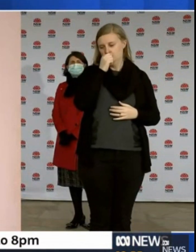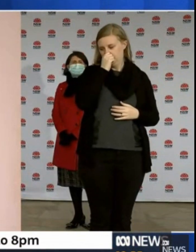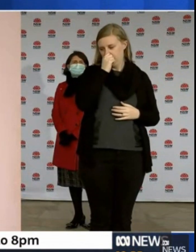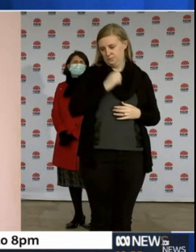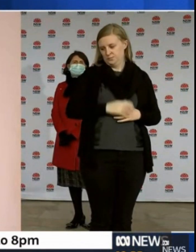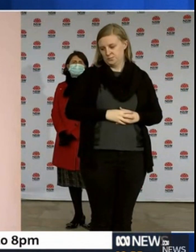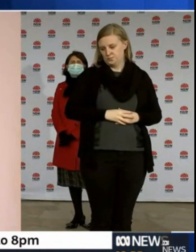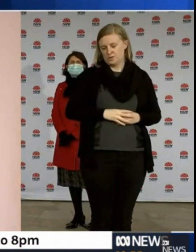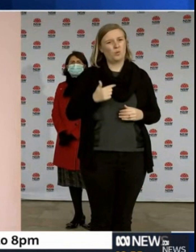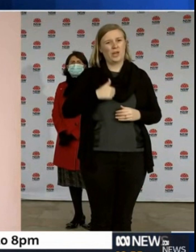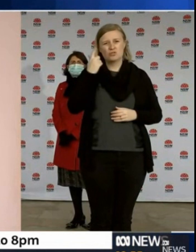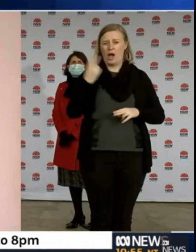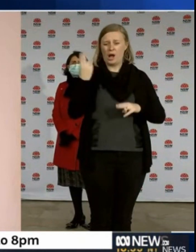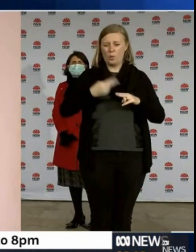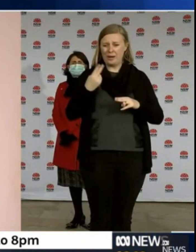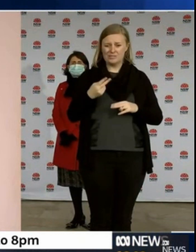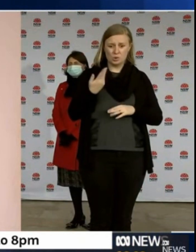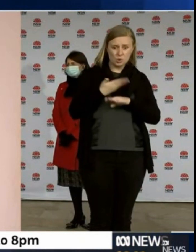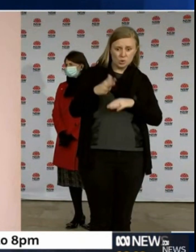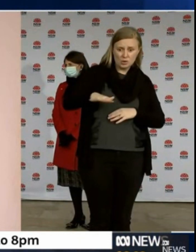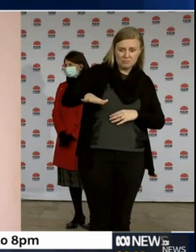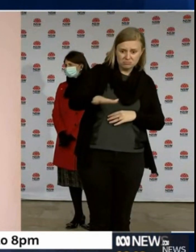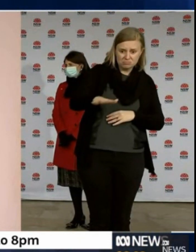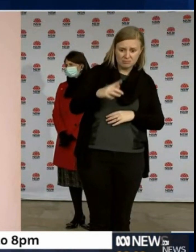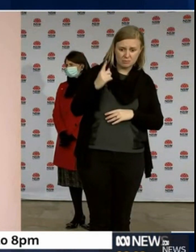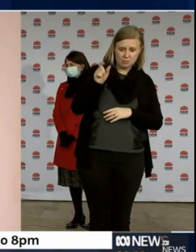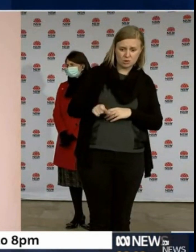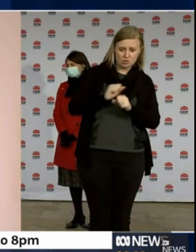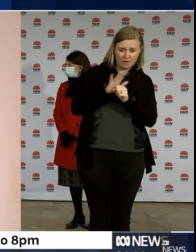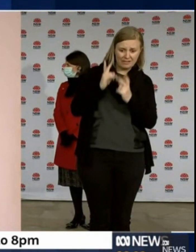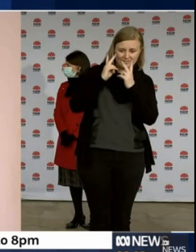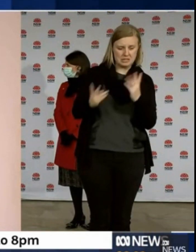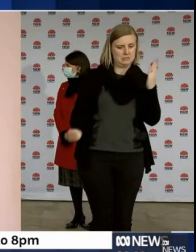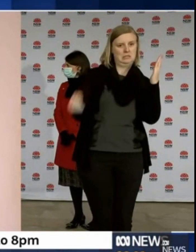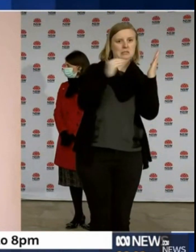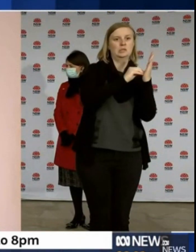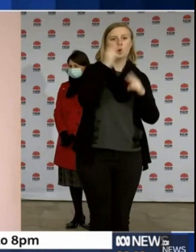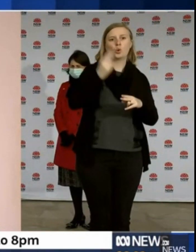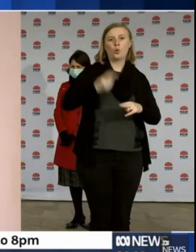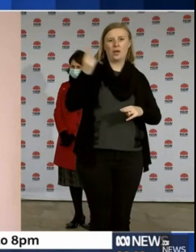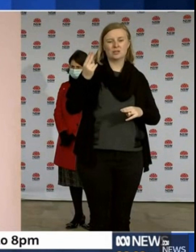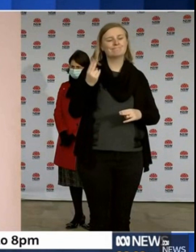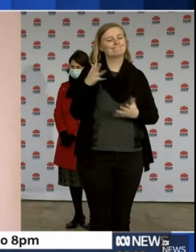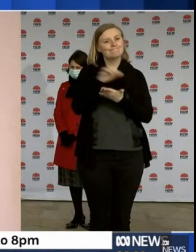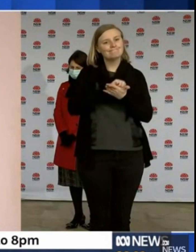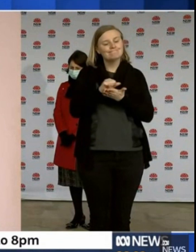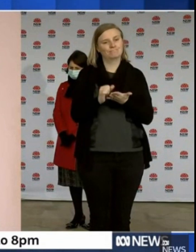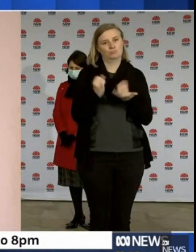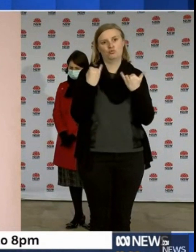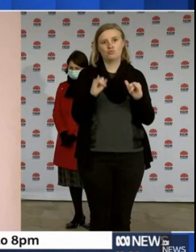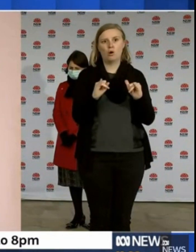up. I apologise for that error, but we then immediately contacted